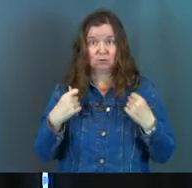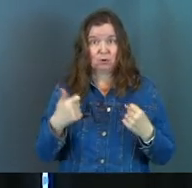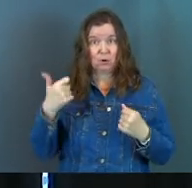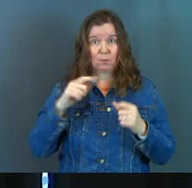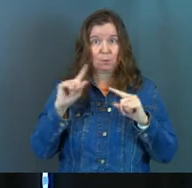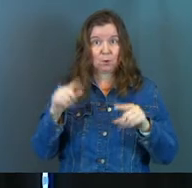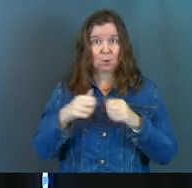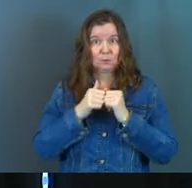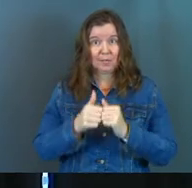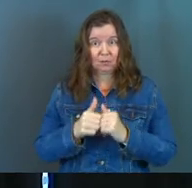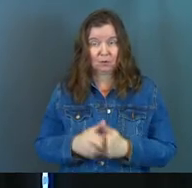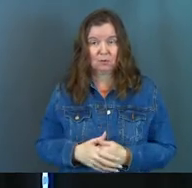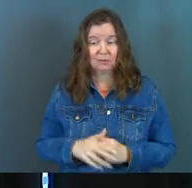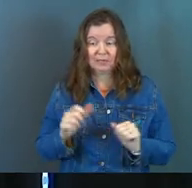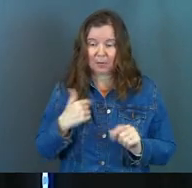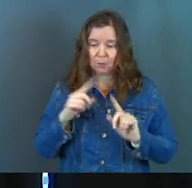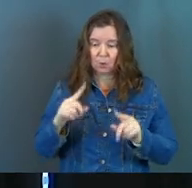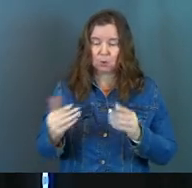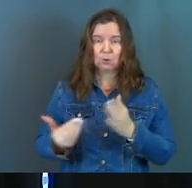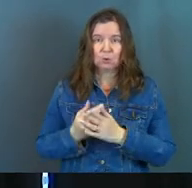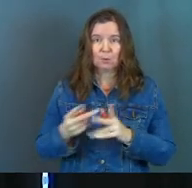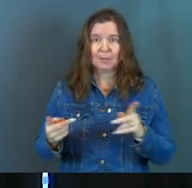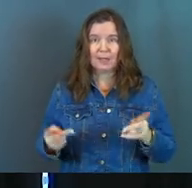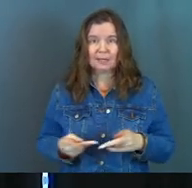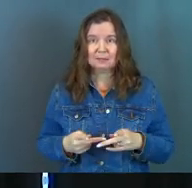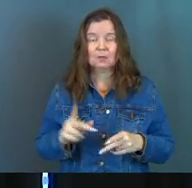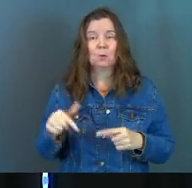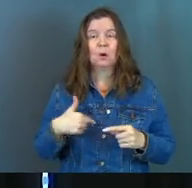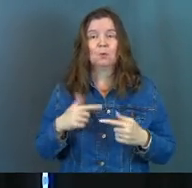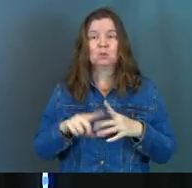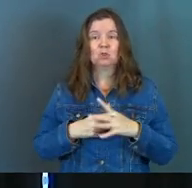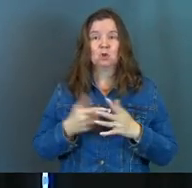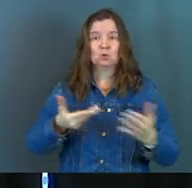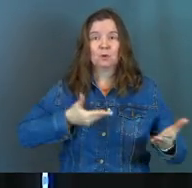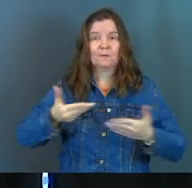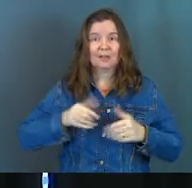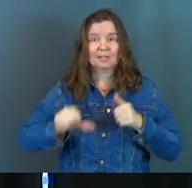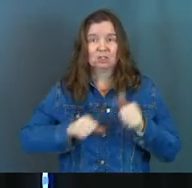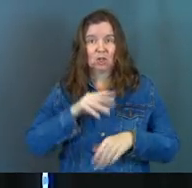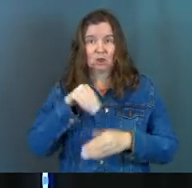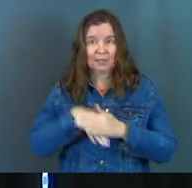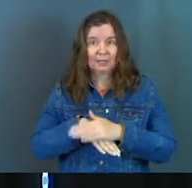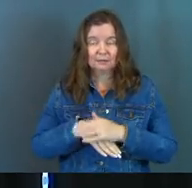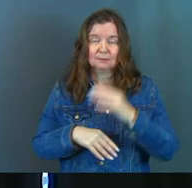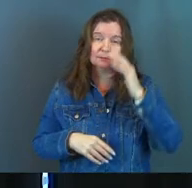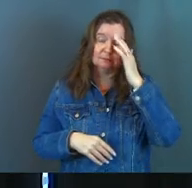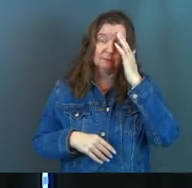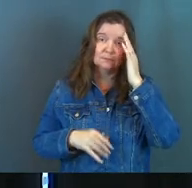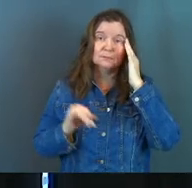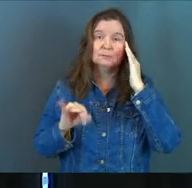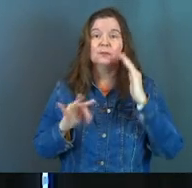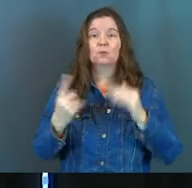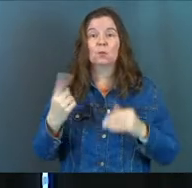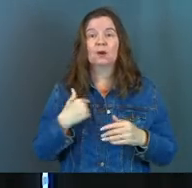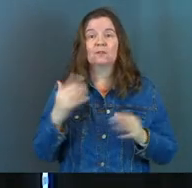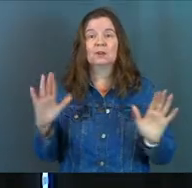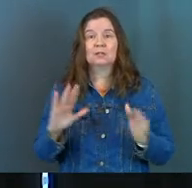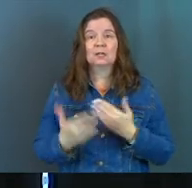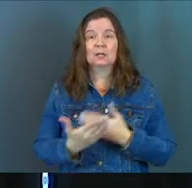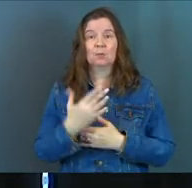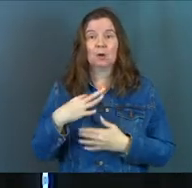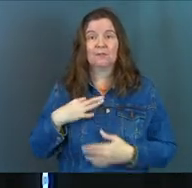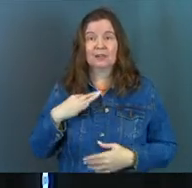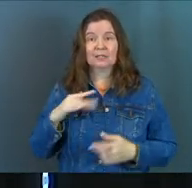together? Can't we go to a new place when we start to invite each other in? Even if you're one of our Sunday